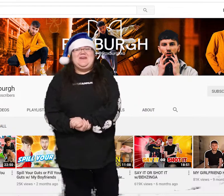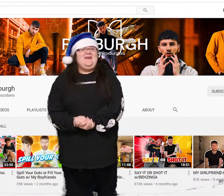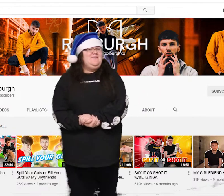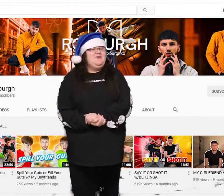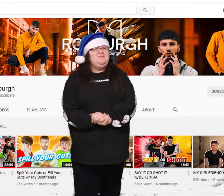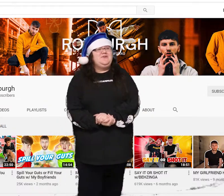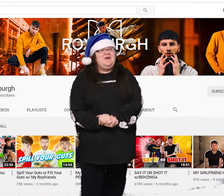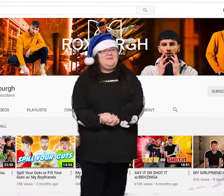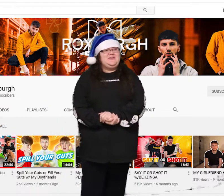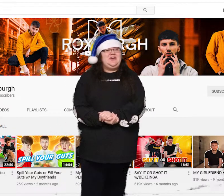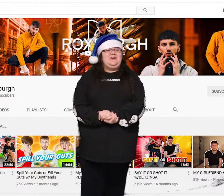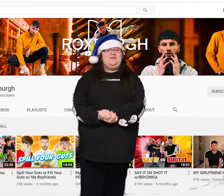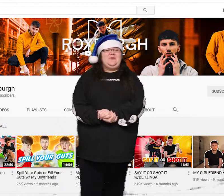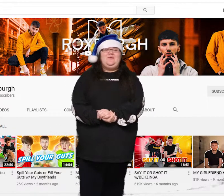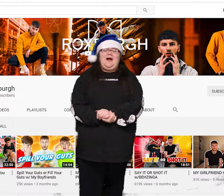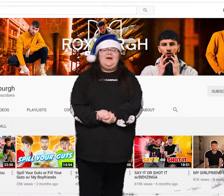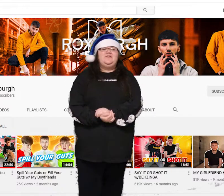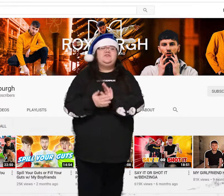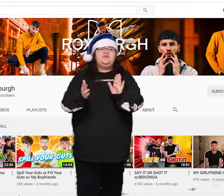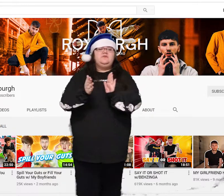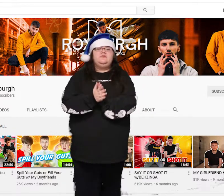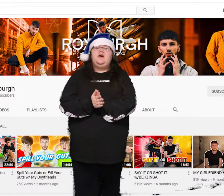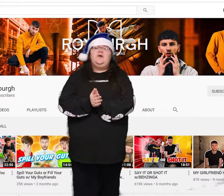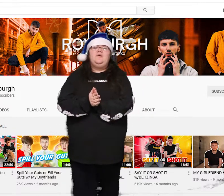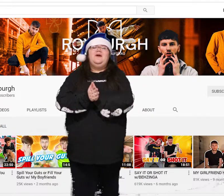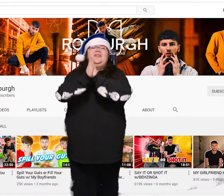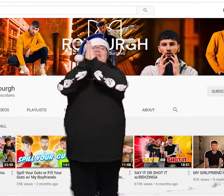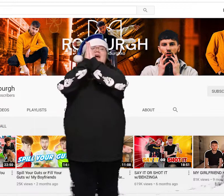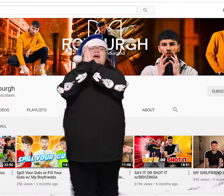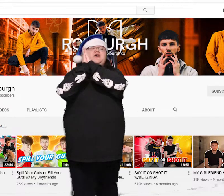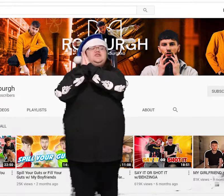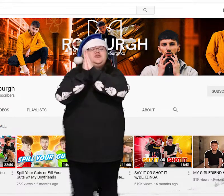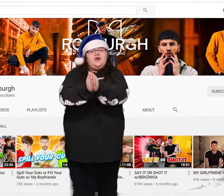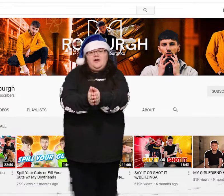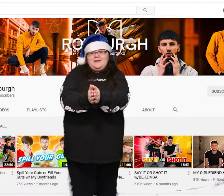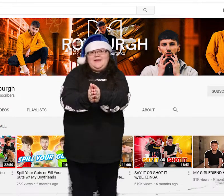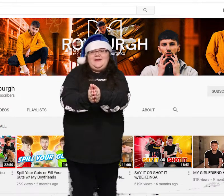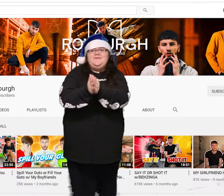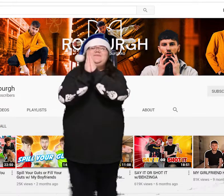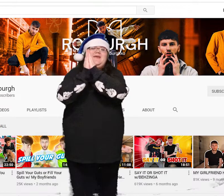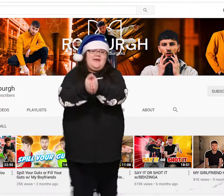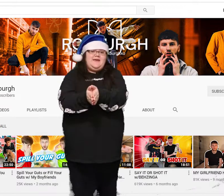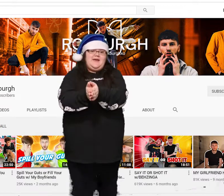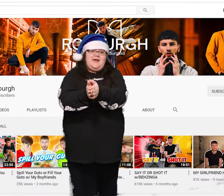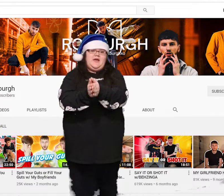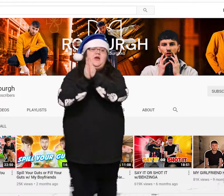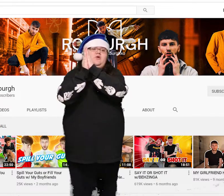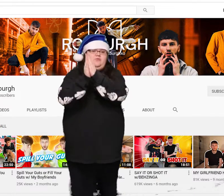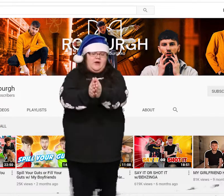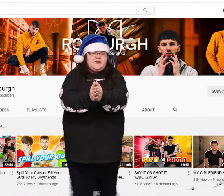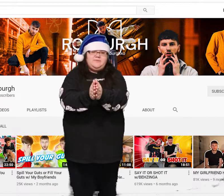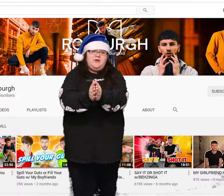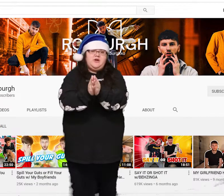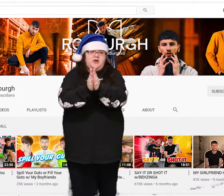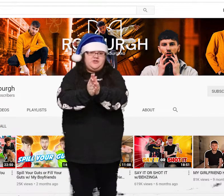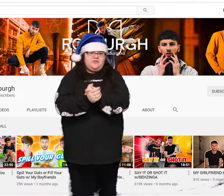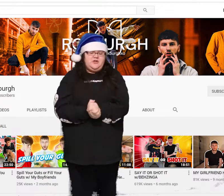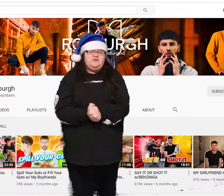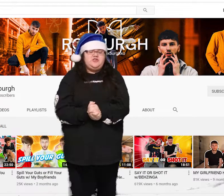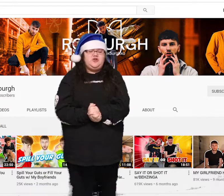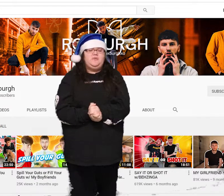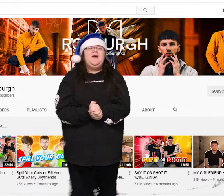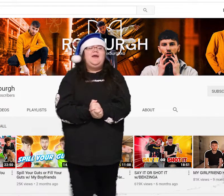Alright, everybody. If you've been around my channel for a while, you know that Charlie, aka Roxburgh